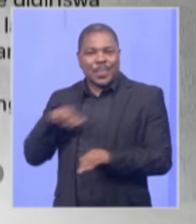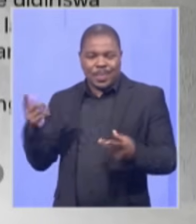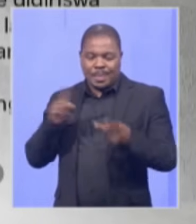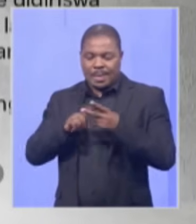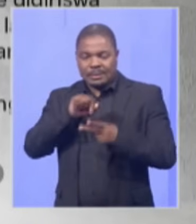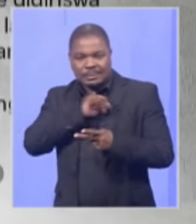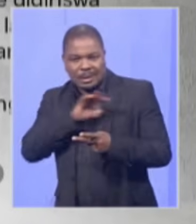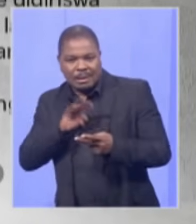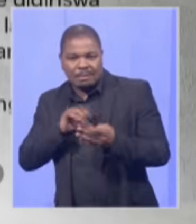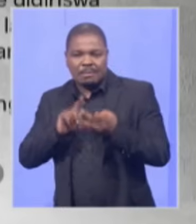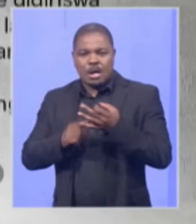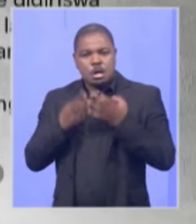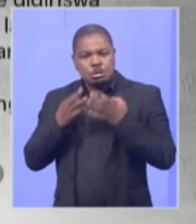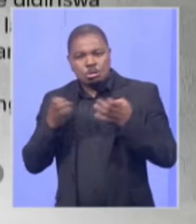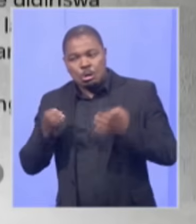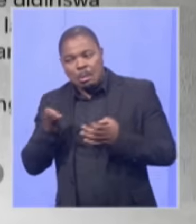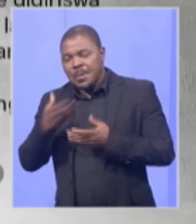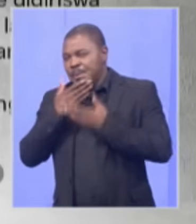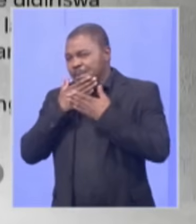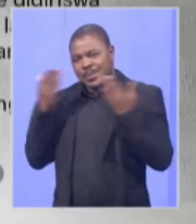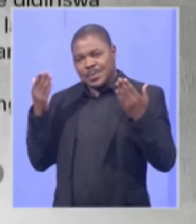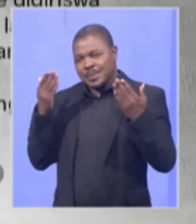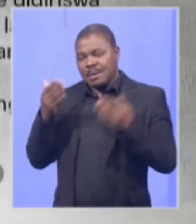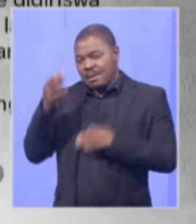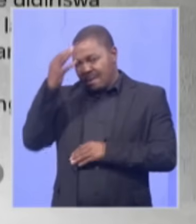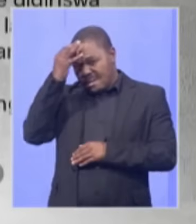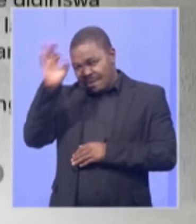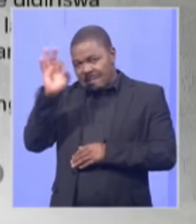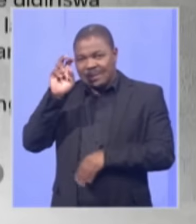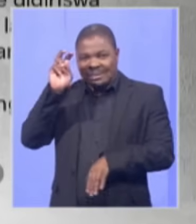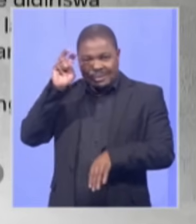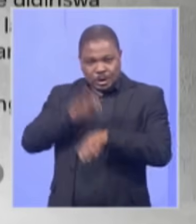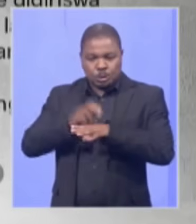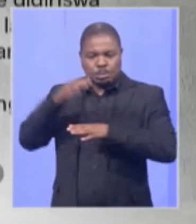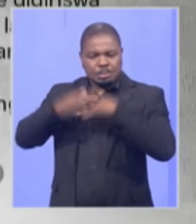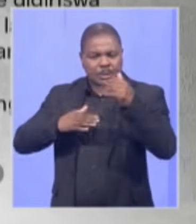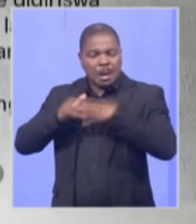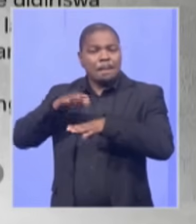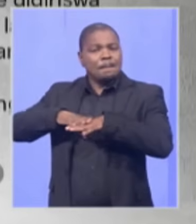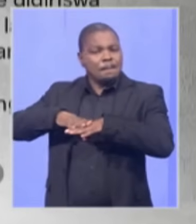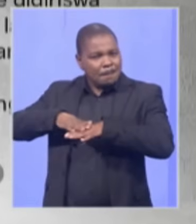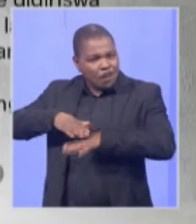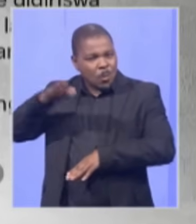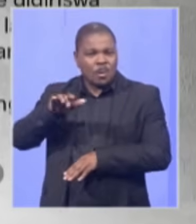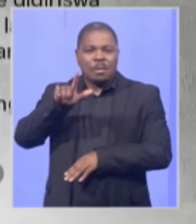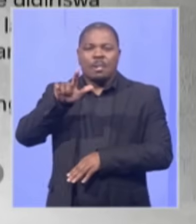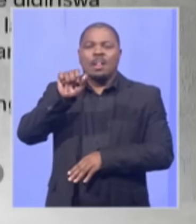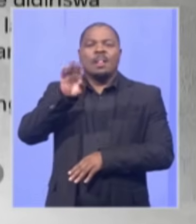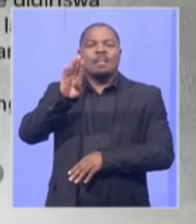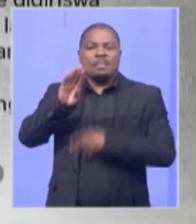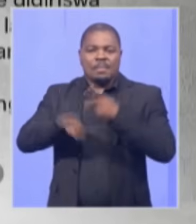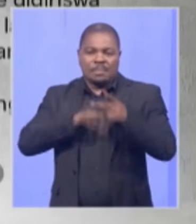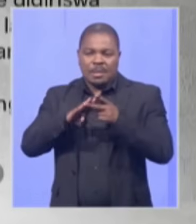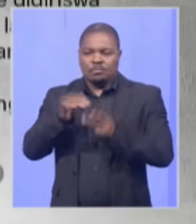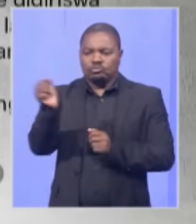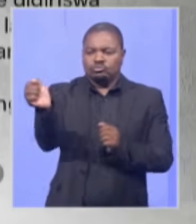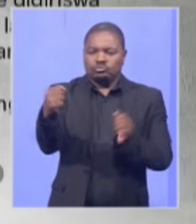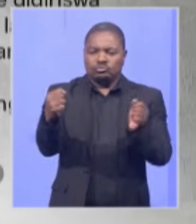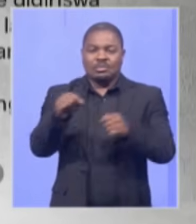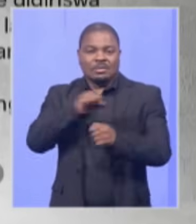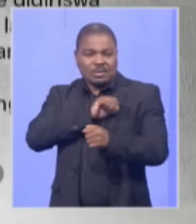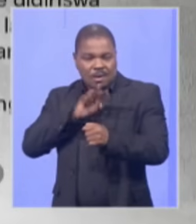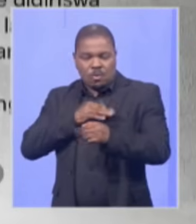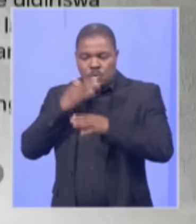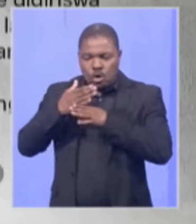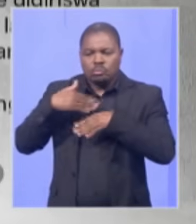le didirišwa tša kwa laboratory. Mmušo o tlhoka go aga dilaboratory tše dintši le go thopa babereki go